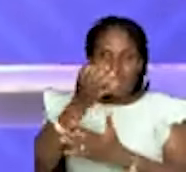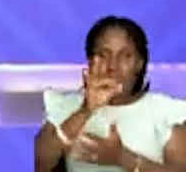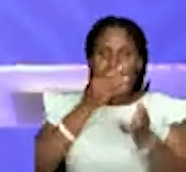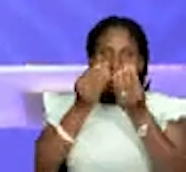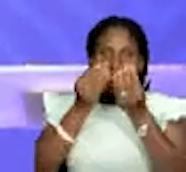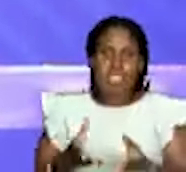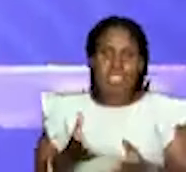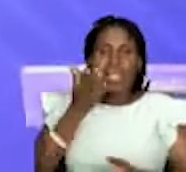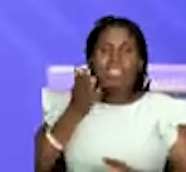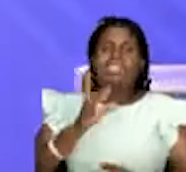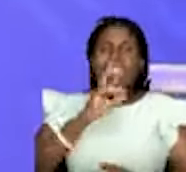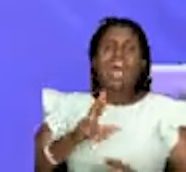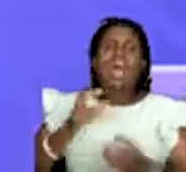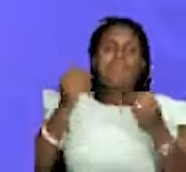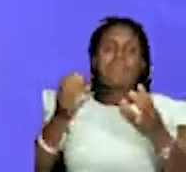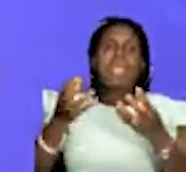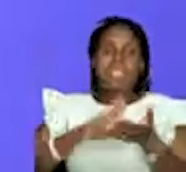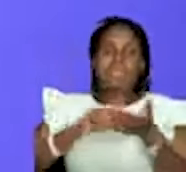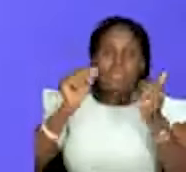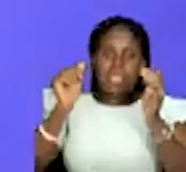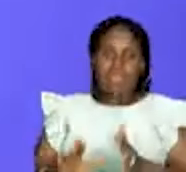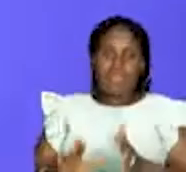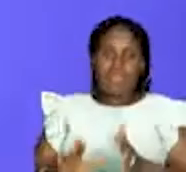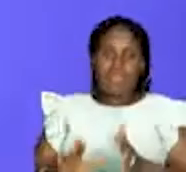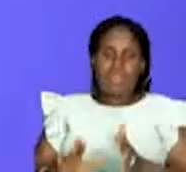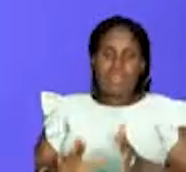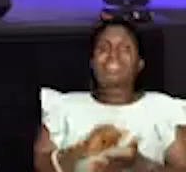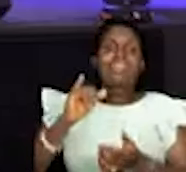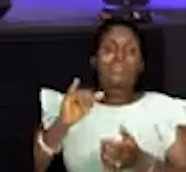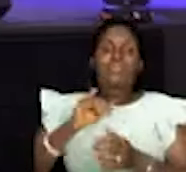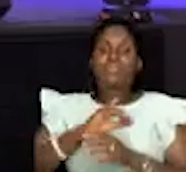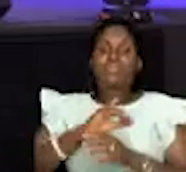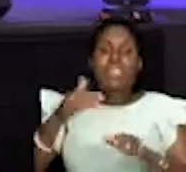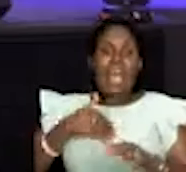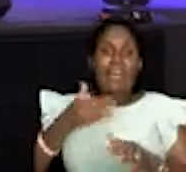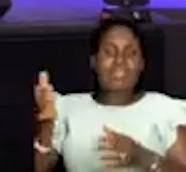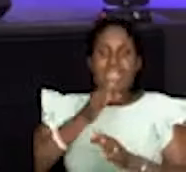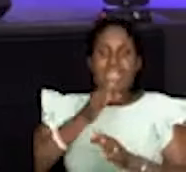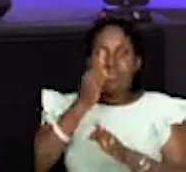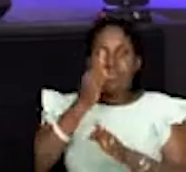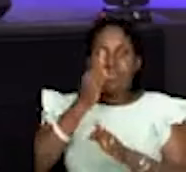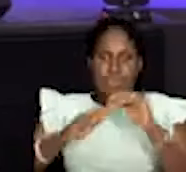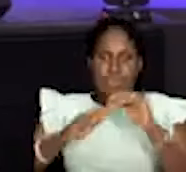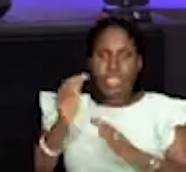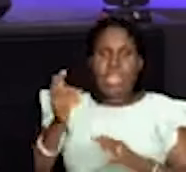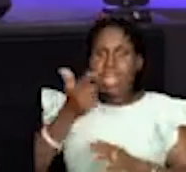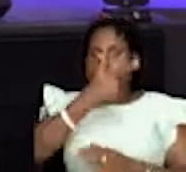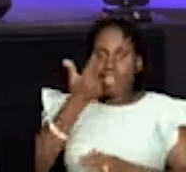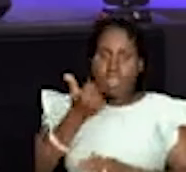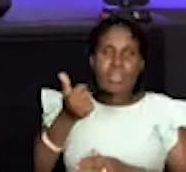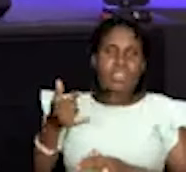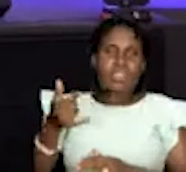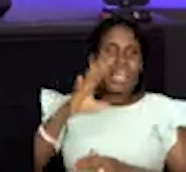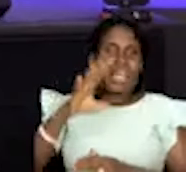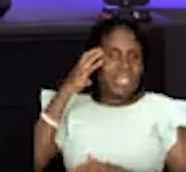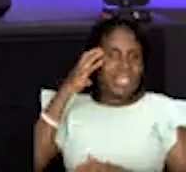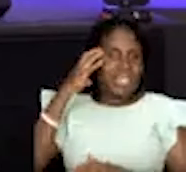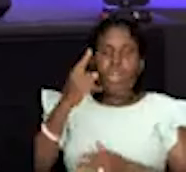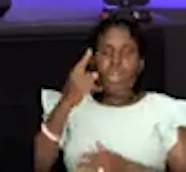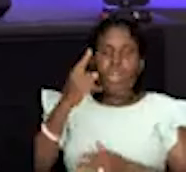are many believers who cannot have their faith built because they are hearing, but what they are hearing does not have